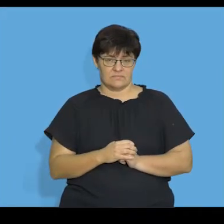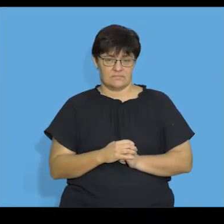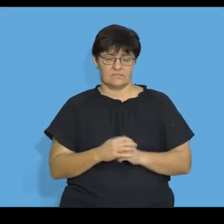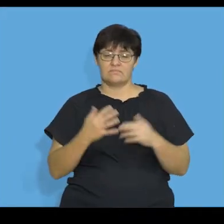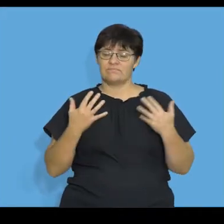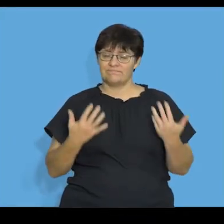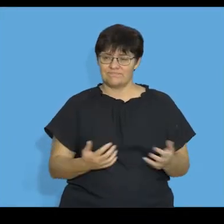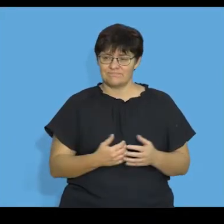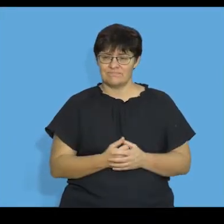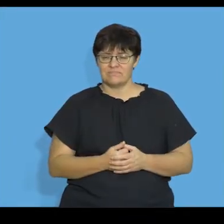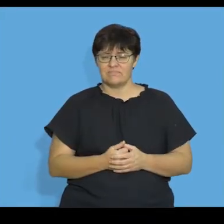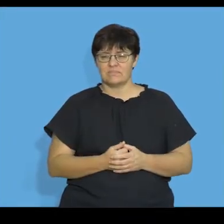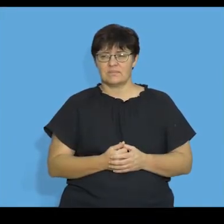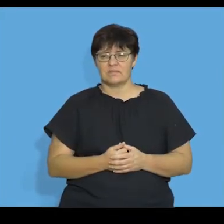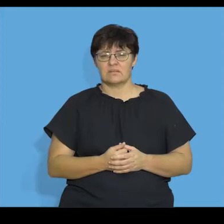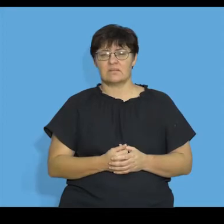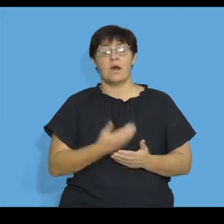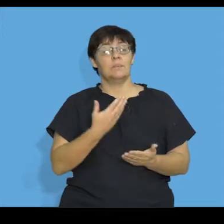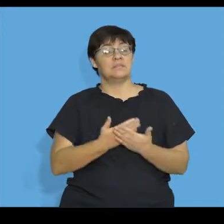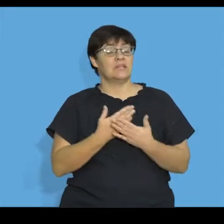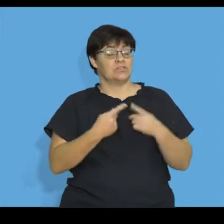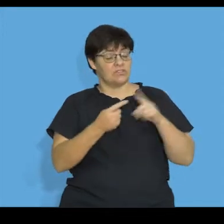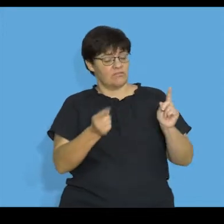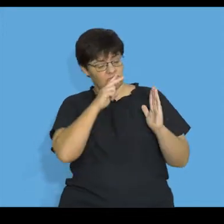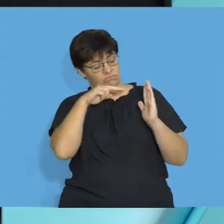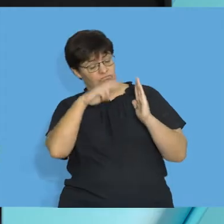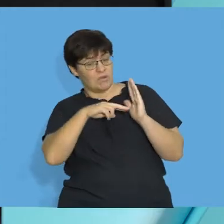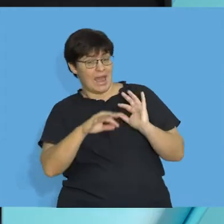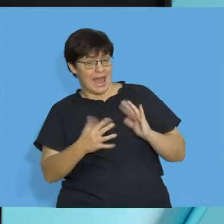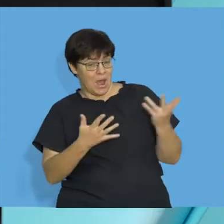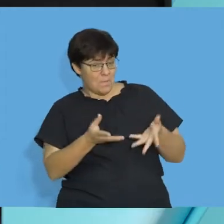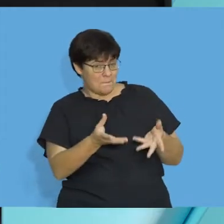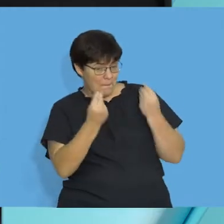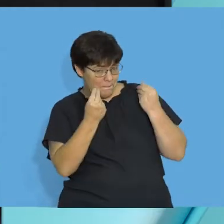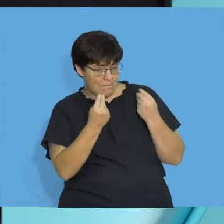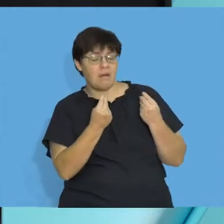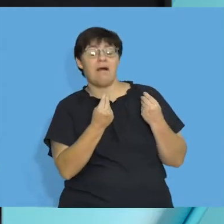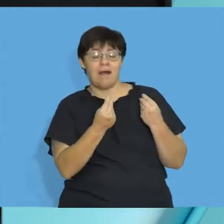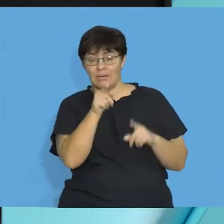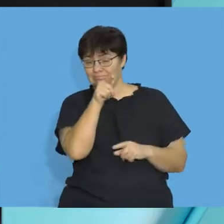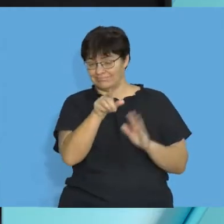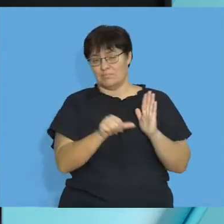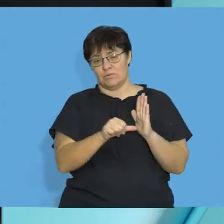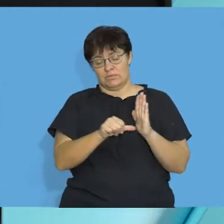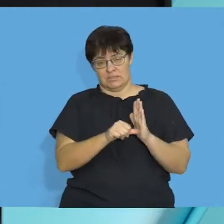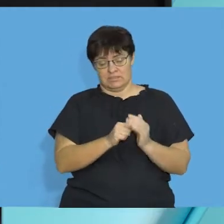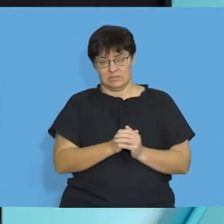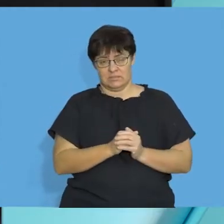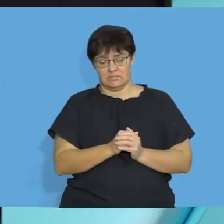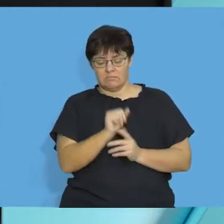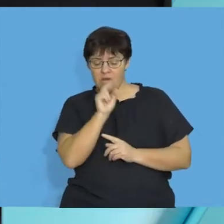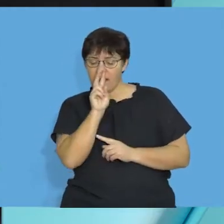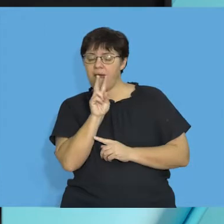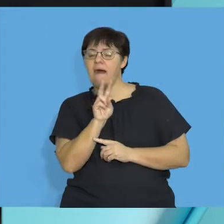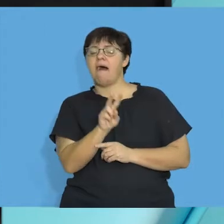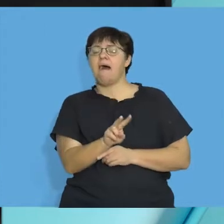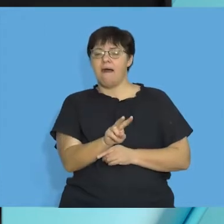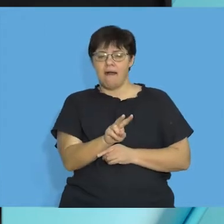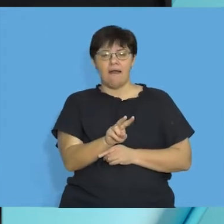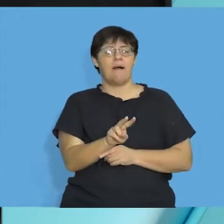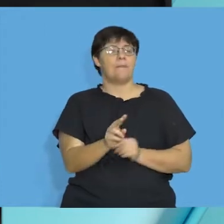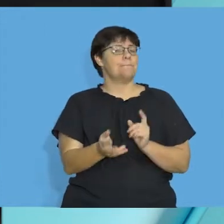And so reading potential difference is really quite important. We recognize that